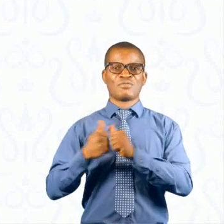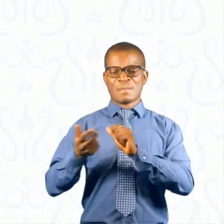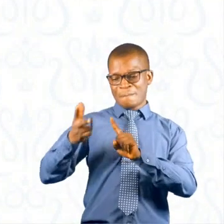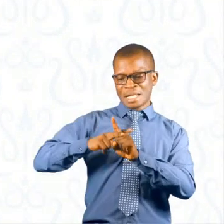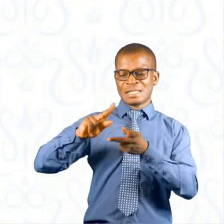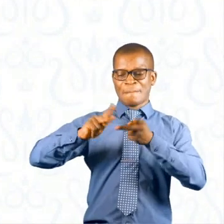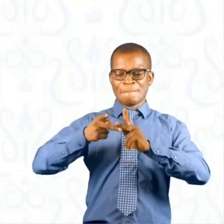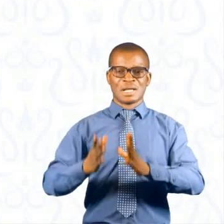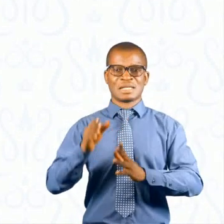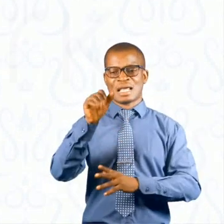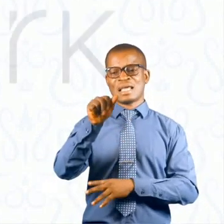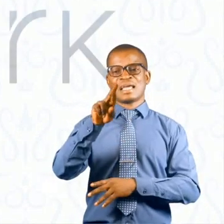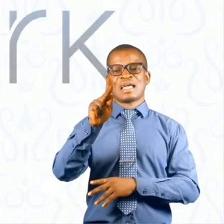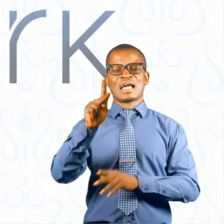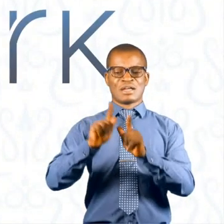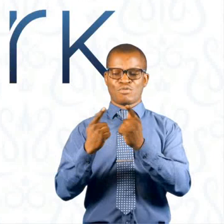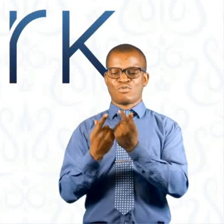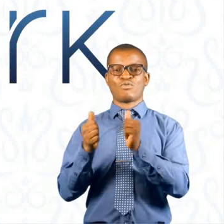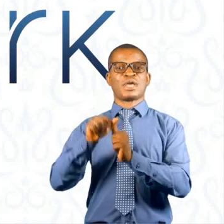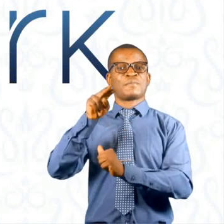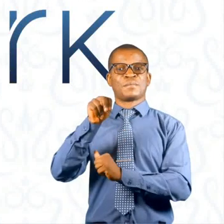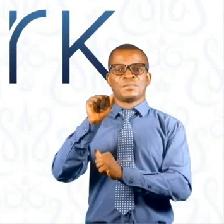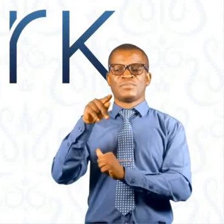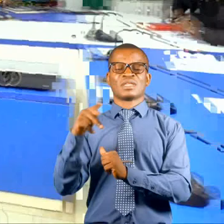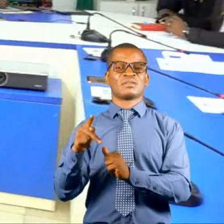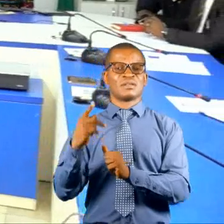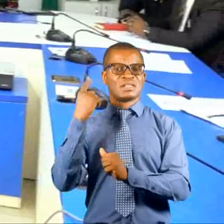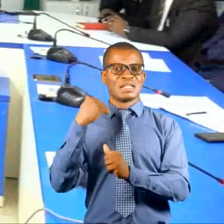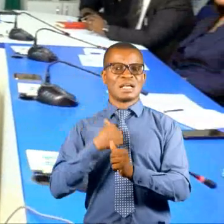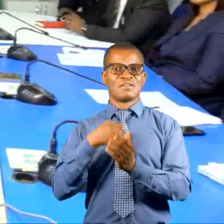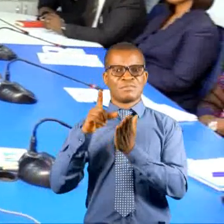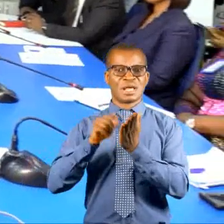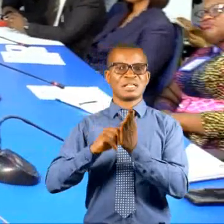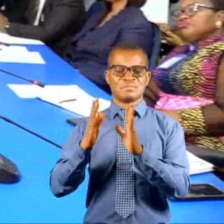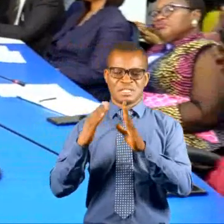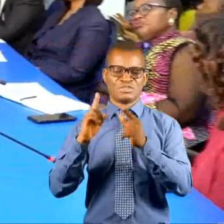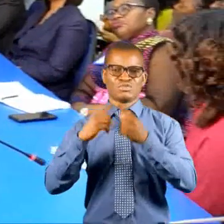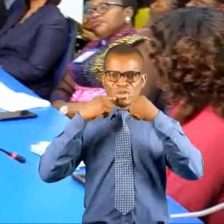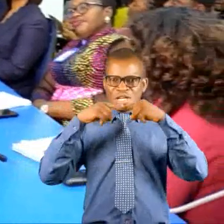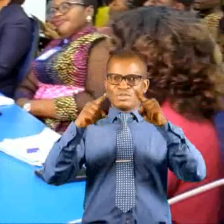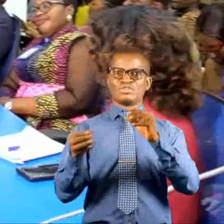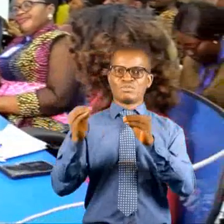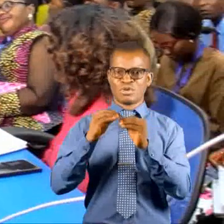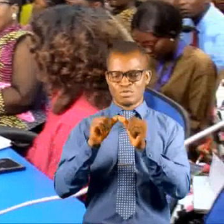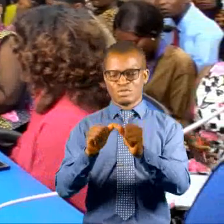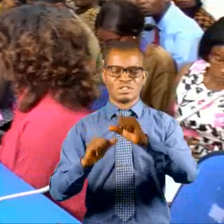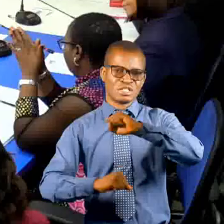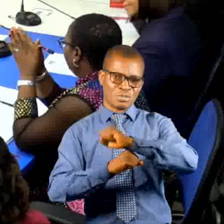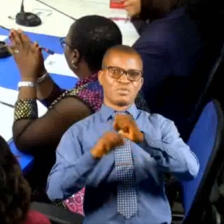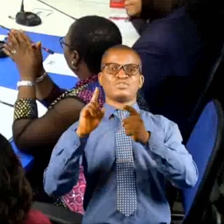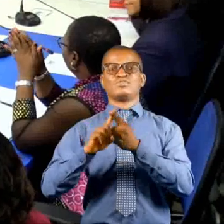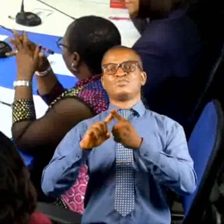Government of Canada and its implementing partner, the ARC Group and NAPTIP, recently held a joint press conference to announce further